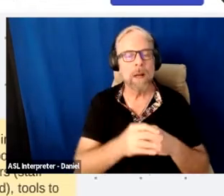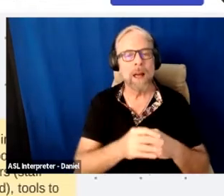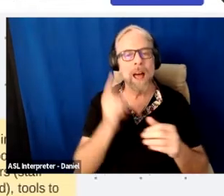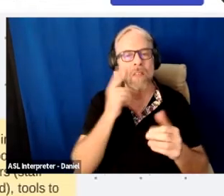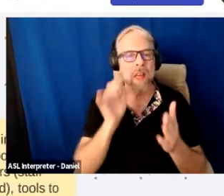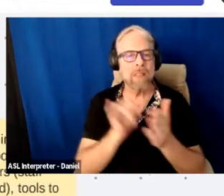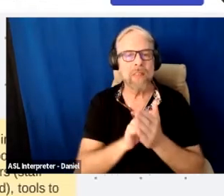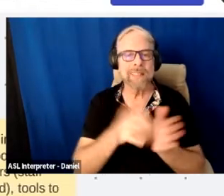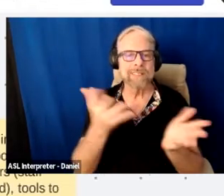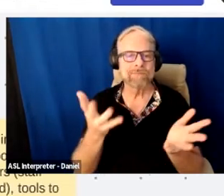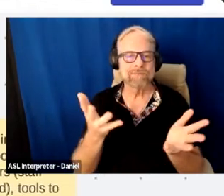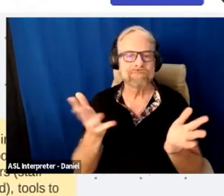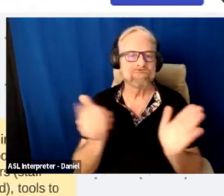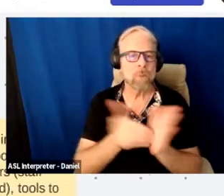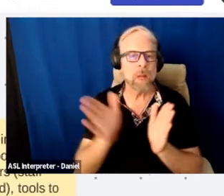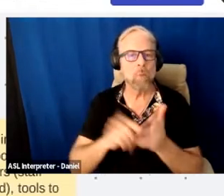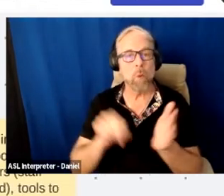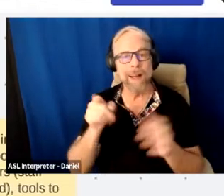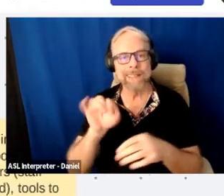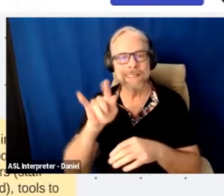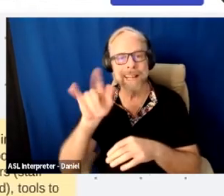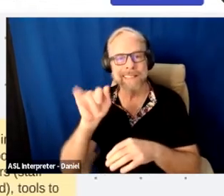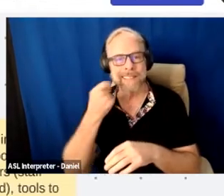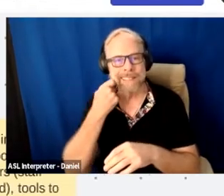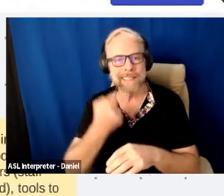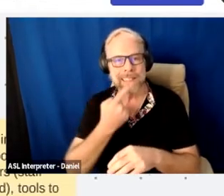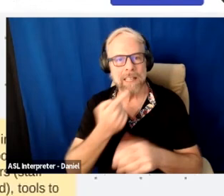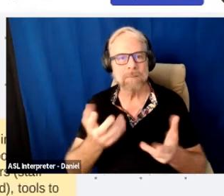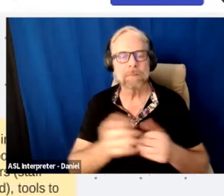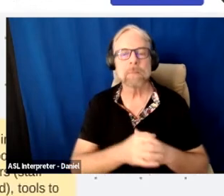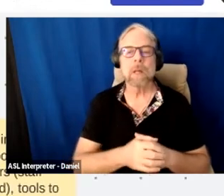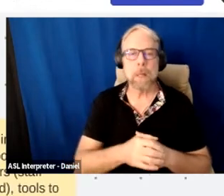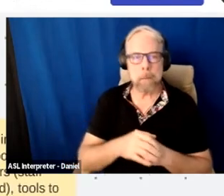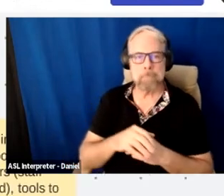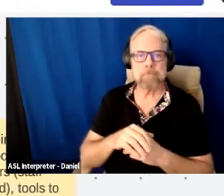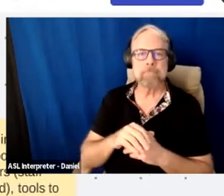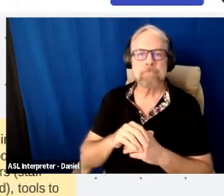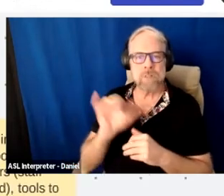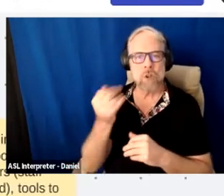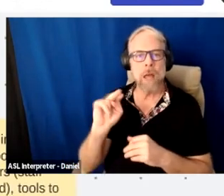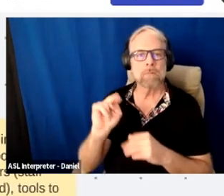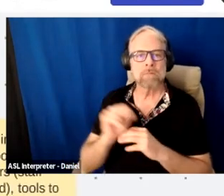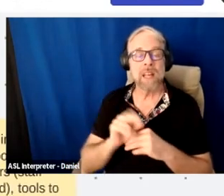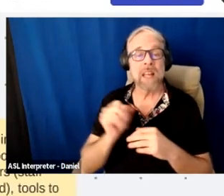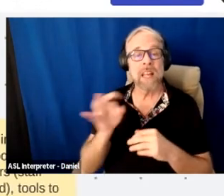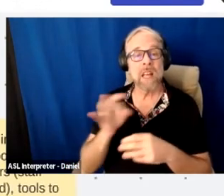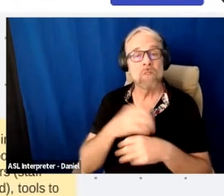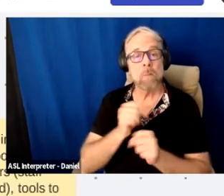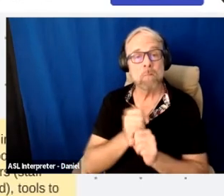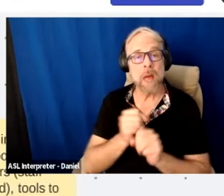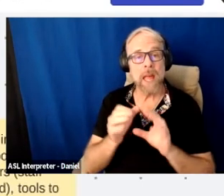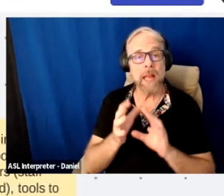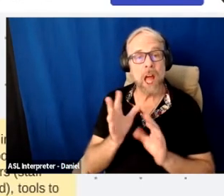echo of what Destiny just said. So if you were to make a note, you're just wondering,